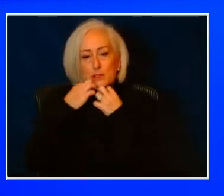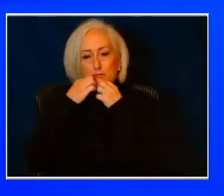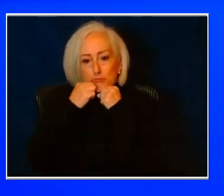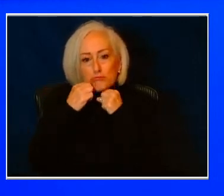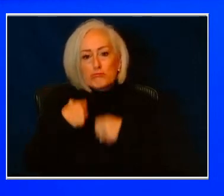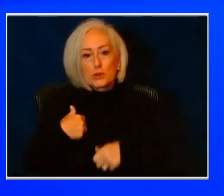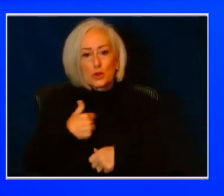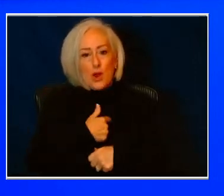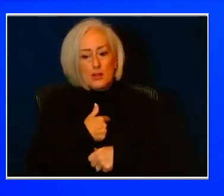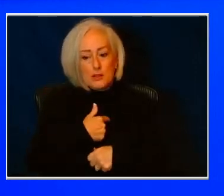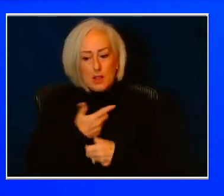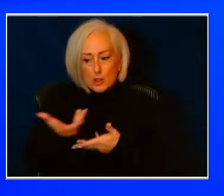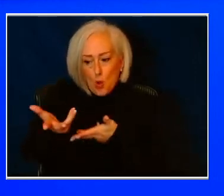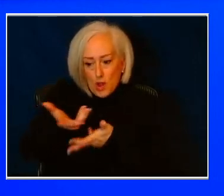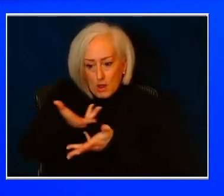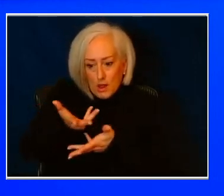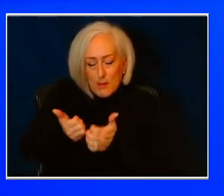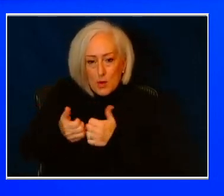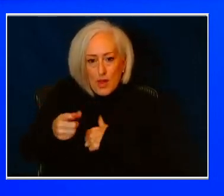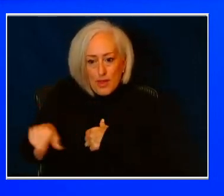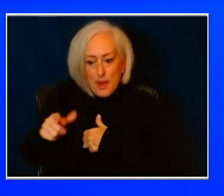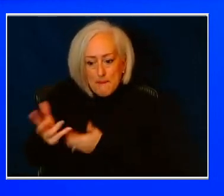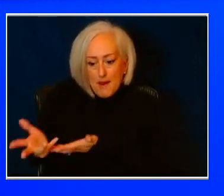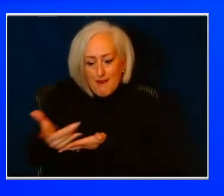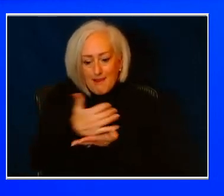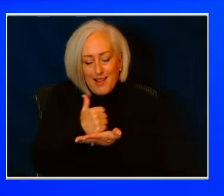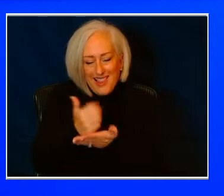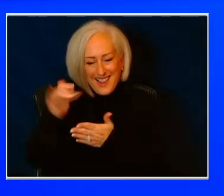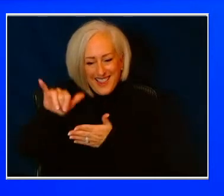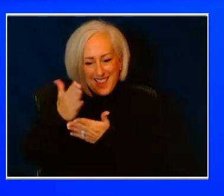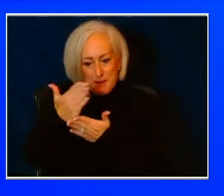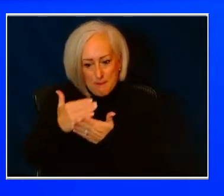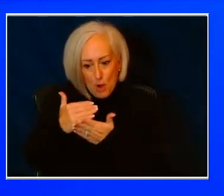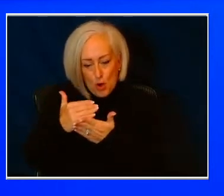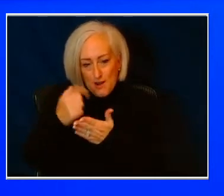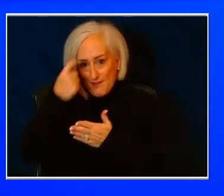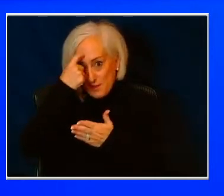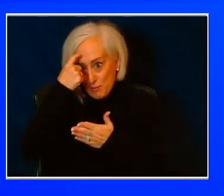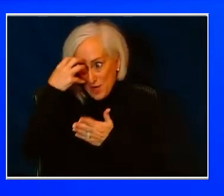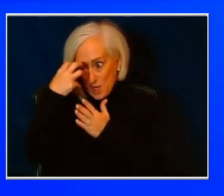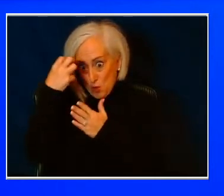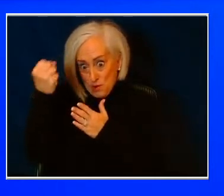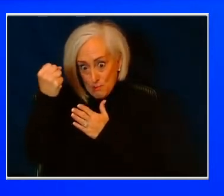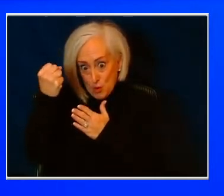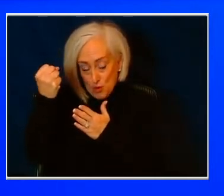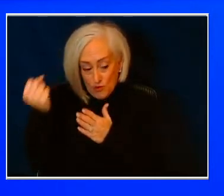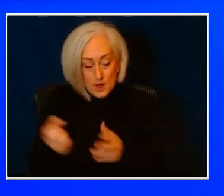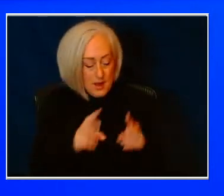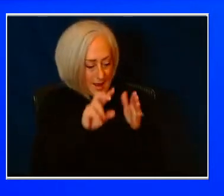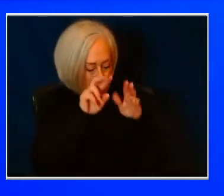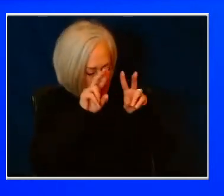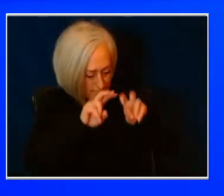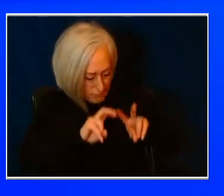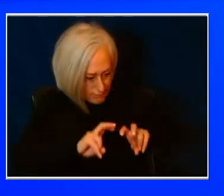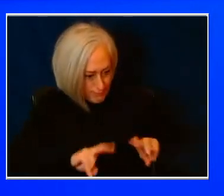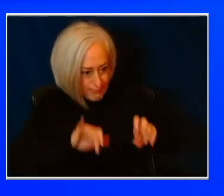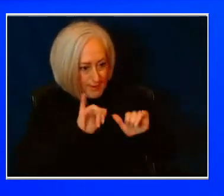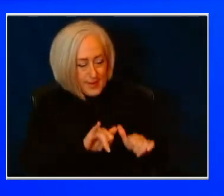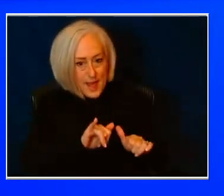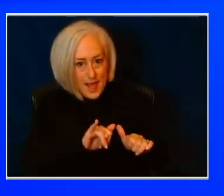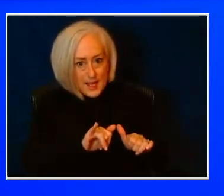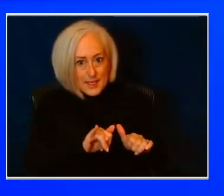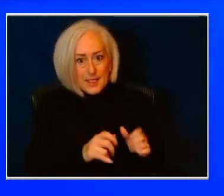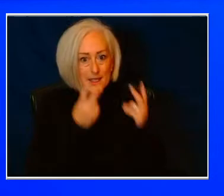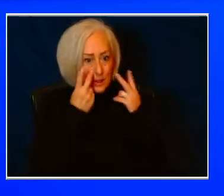them, we collect those brain and try to understand the same processes that we have looked at in the fruit fly brain or in mice, are they really